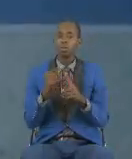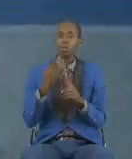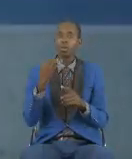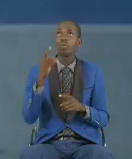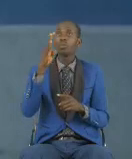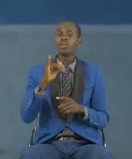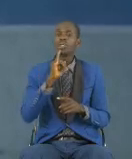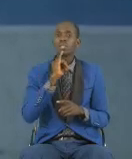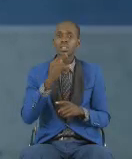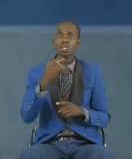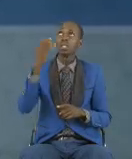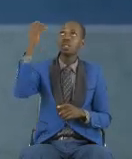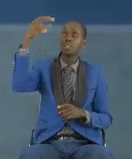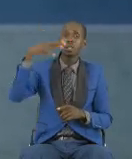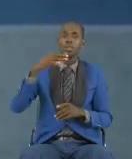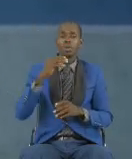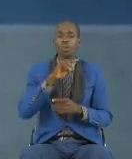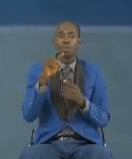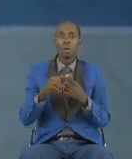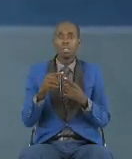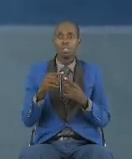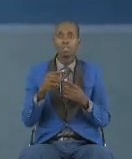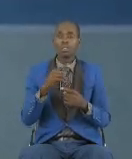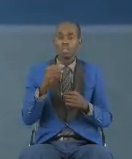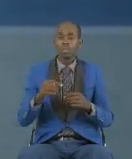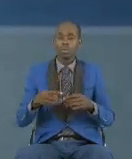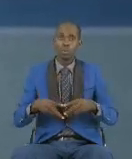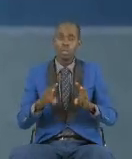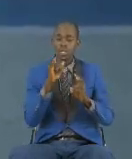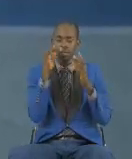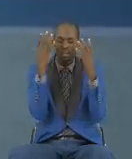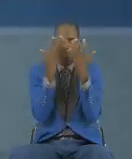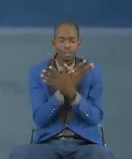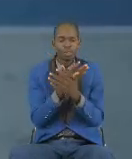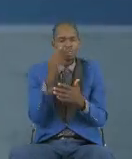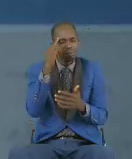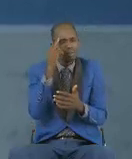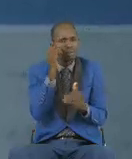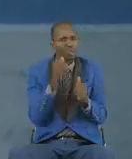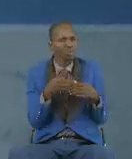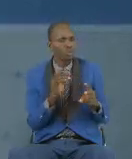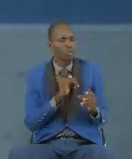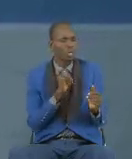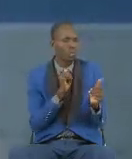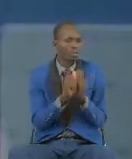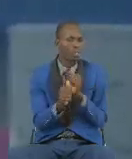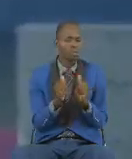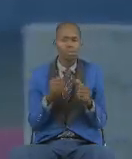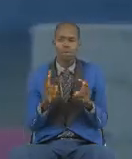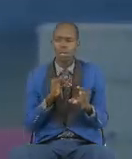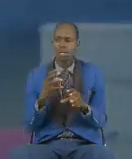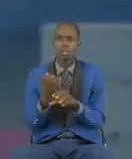dark, which way should I go? Which path should I take? The word of God will be